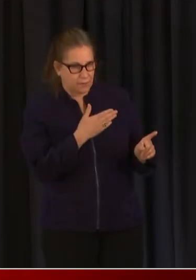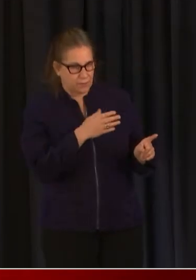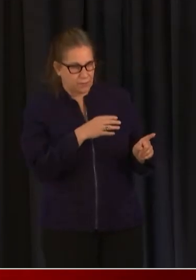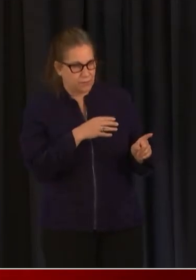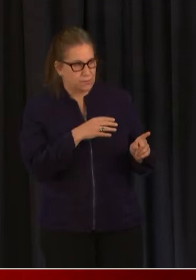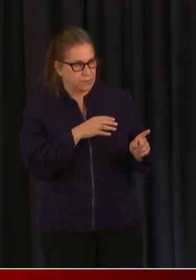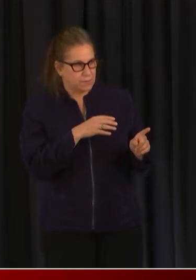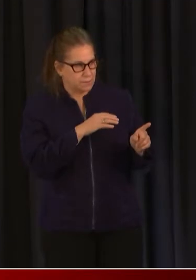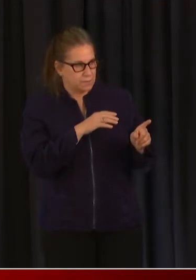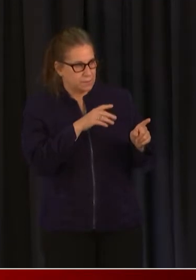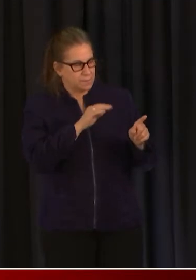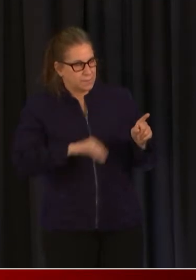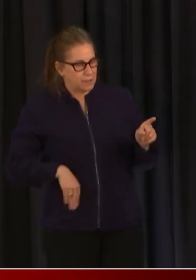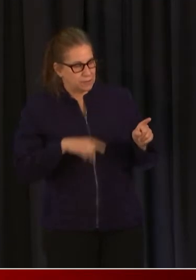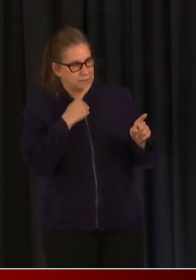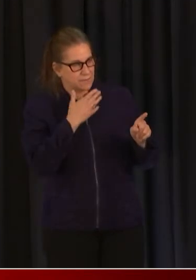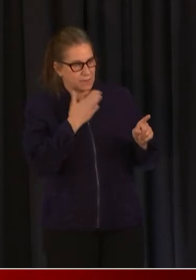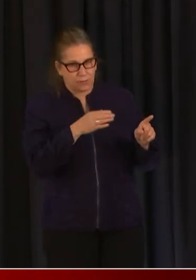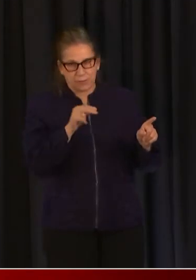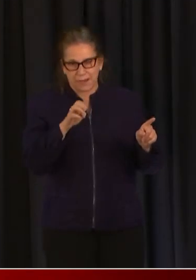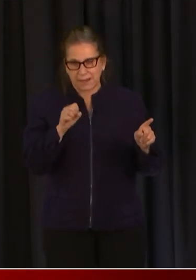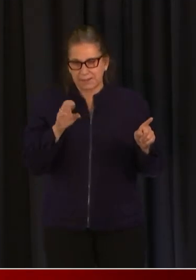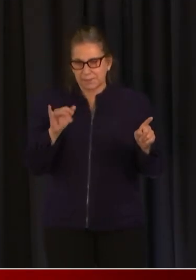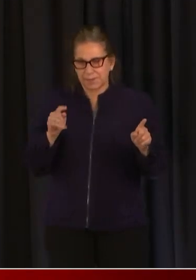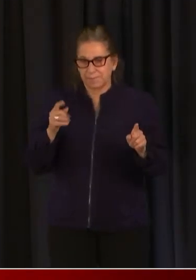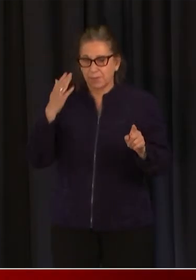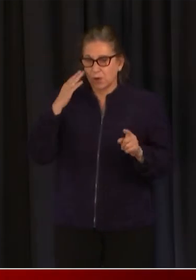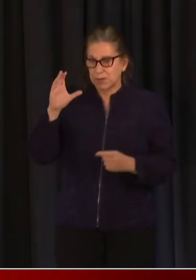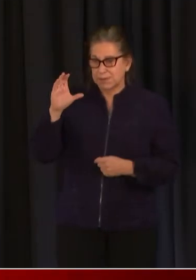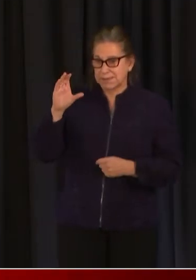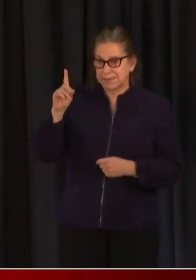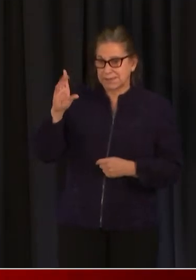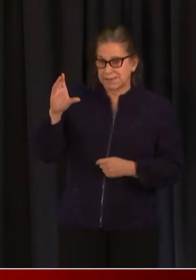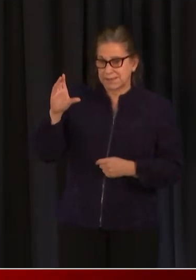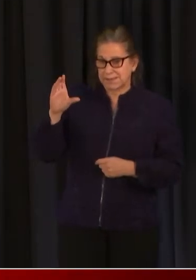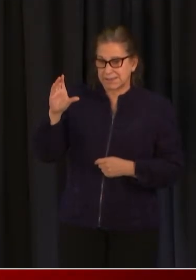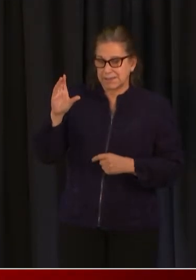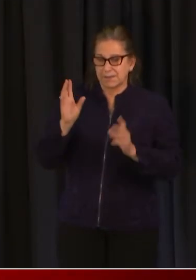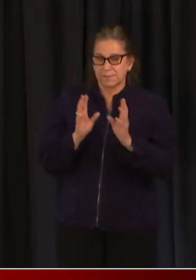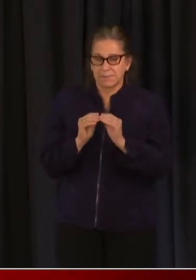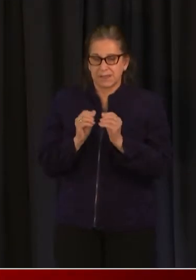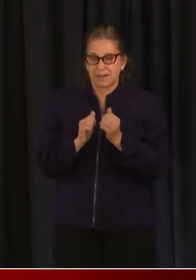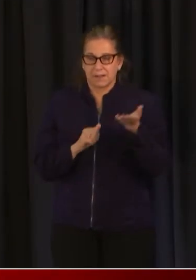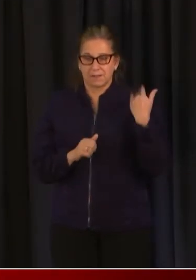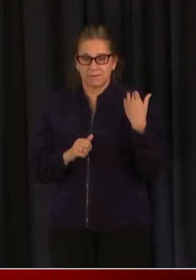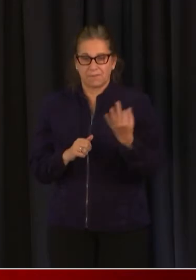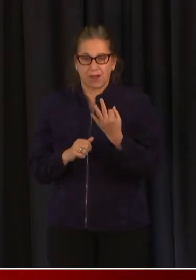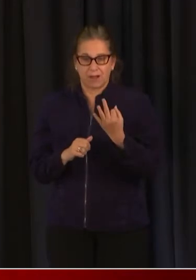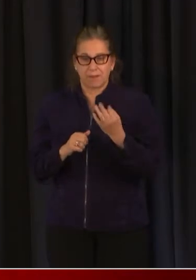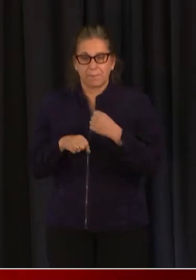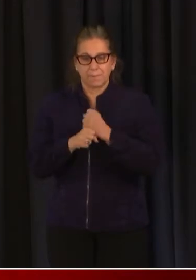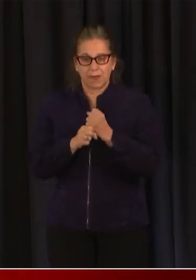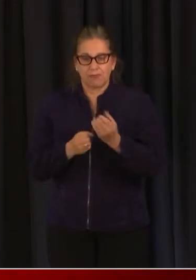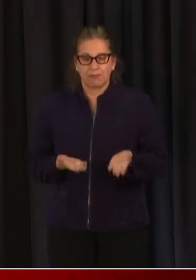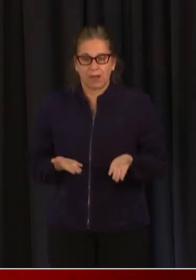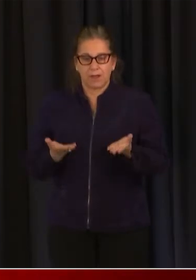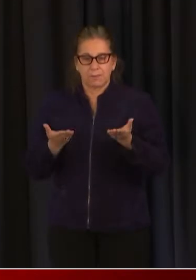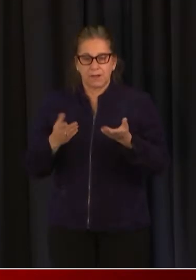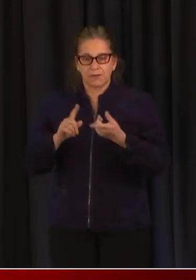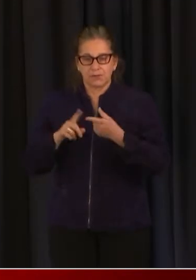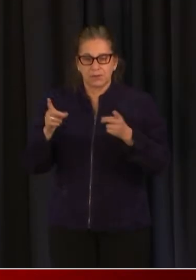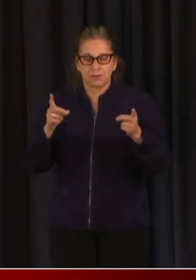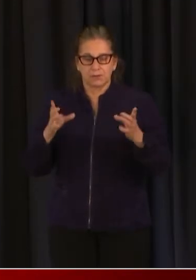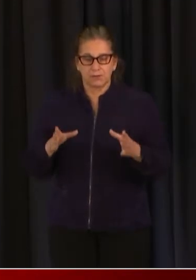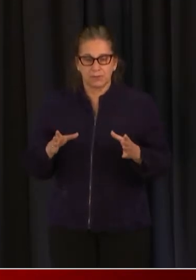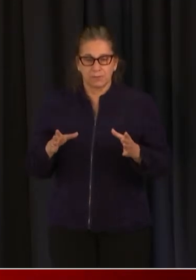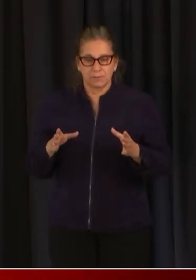may know, the CDC's Advisory Committee on Immunization Practices met on Friday and made a recommendation to the director of the CDC